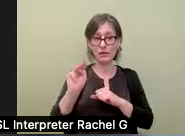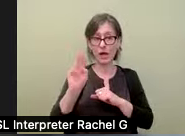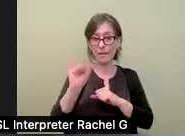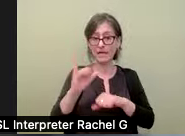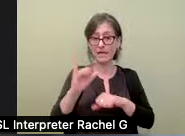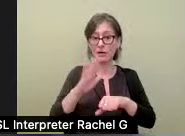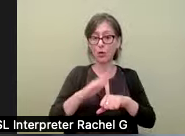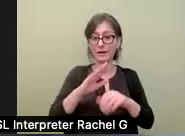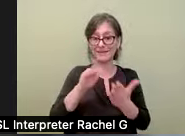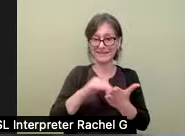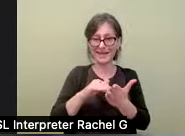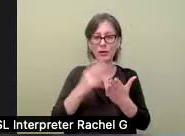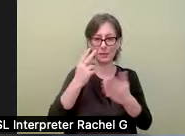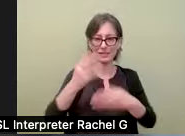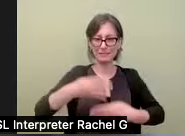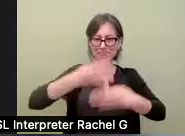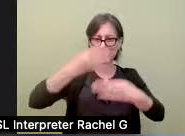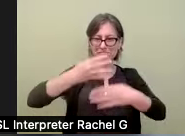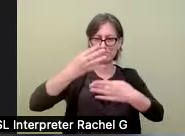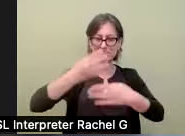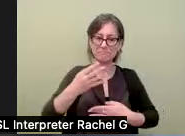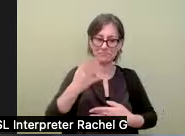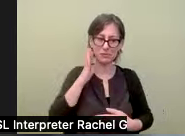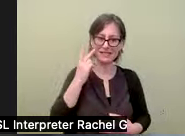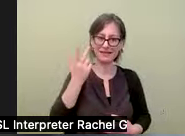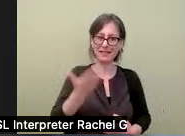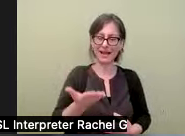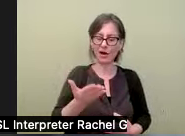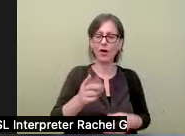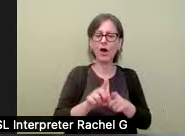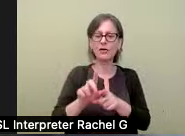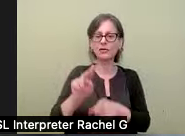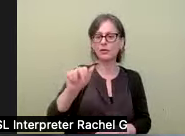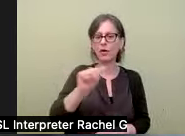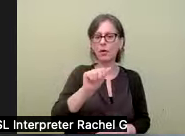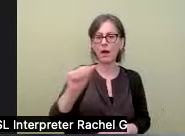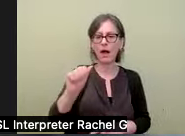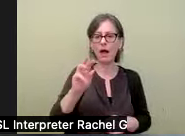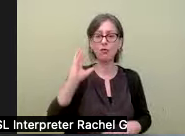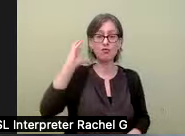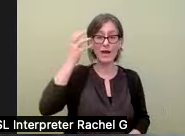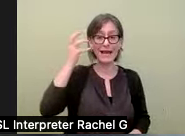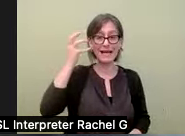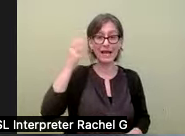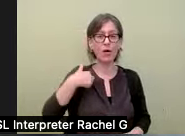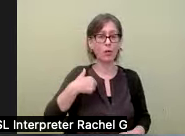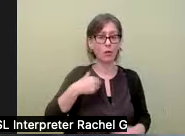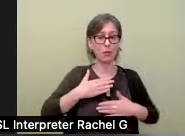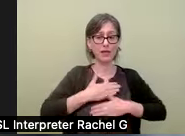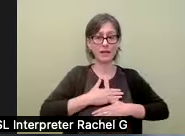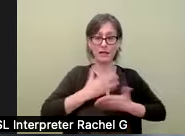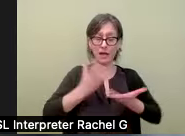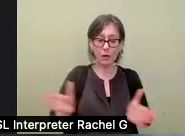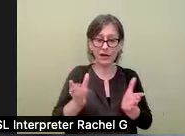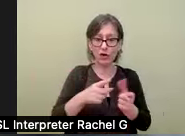they send out. They will show up on Twitter. Also, NOAA weather radios. So we encourage everyone to have NOAA weather radios, especially if